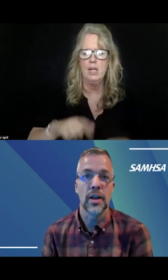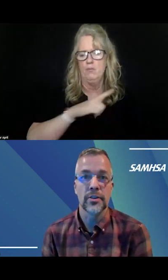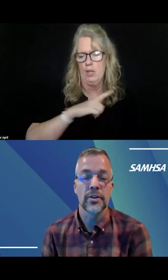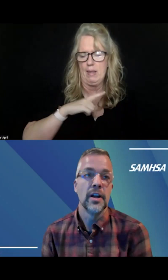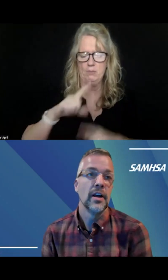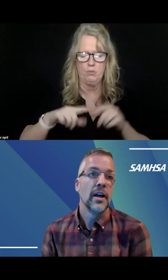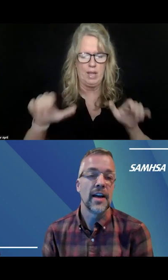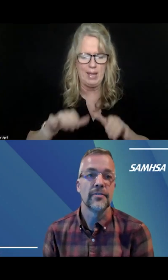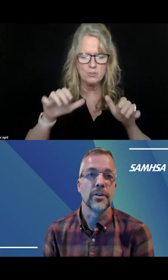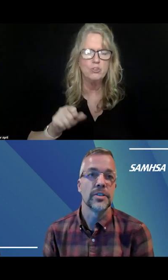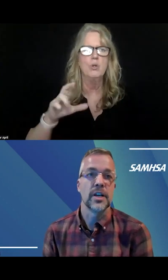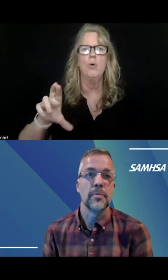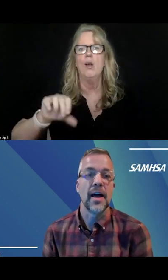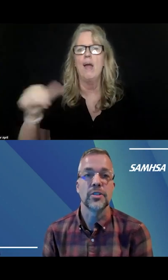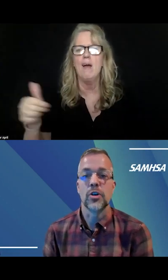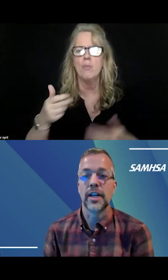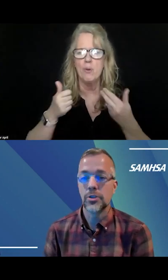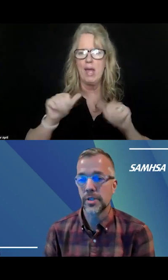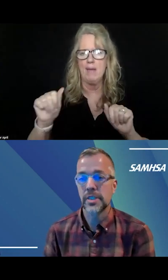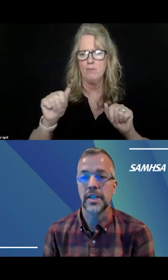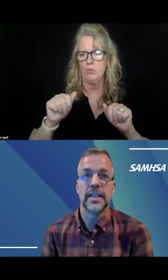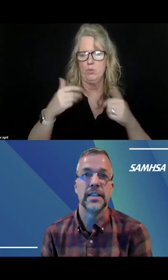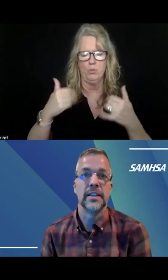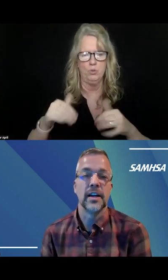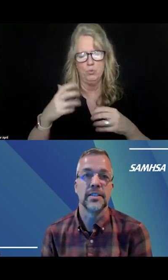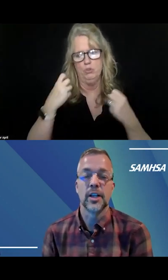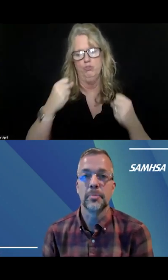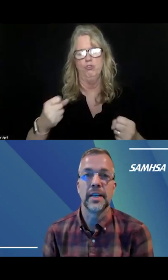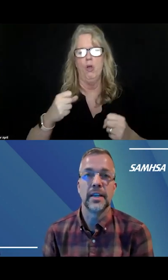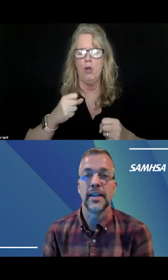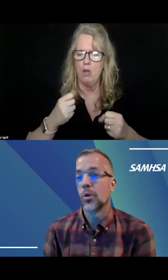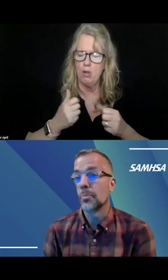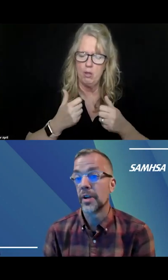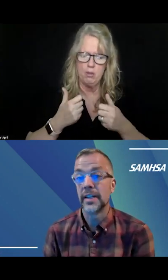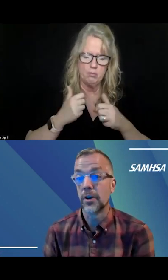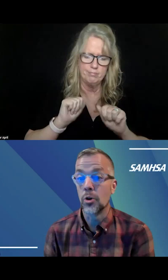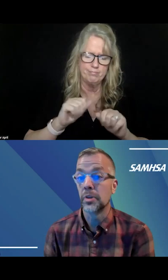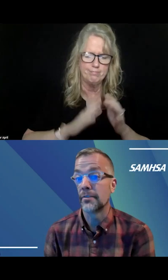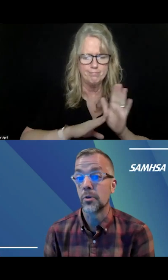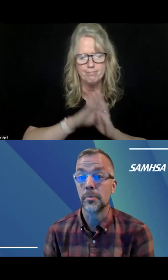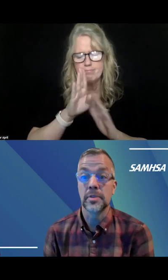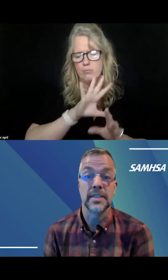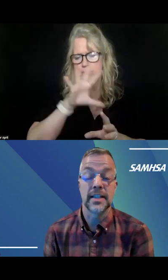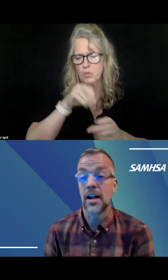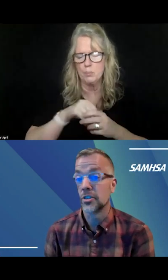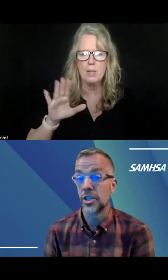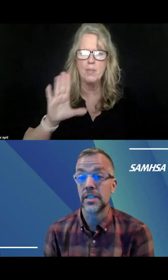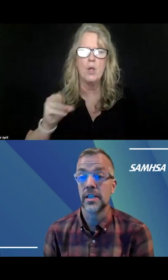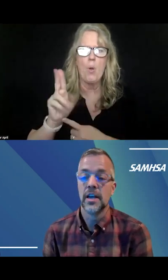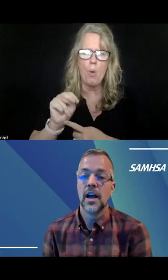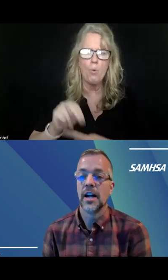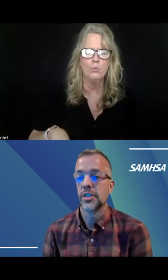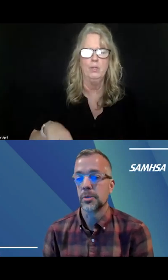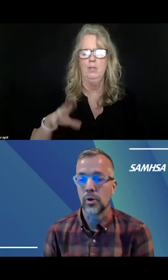or other efforts, have a strong interest in developing and incorporating their own platforms and